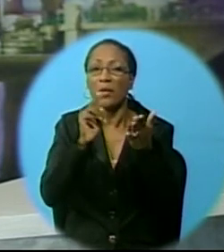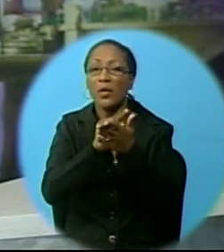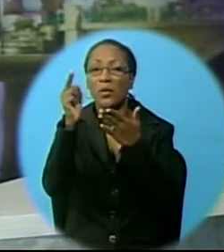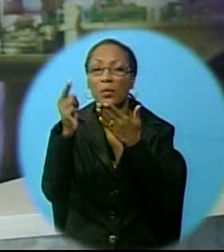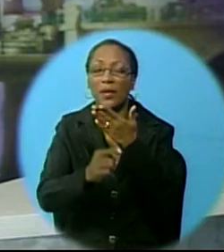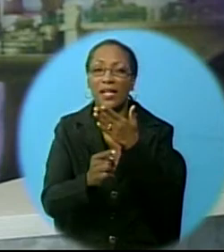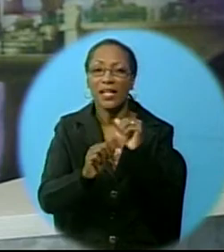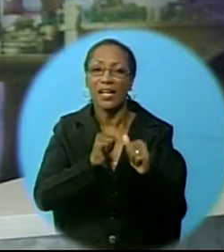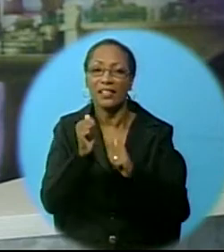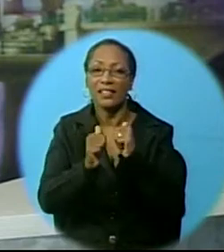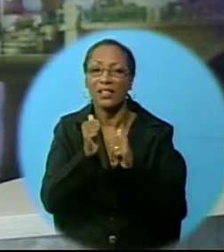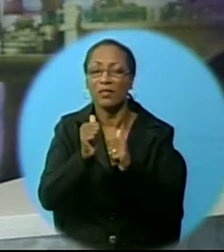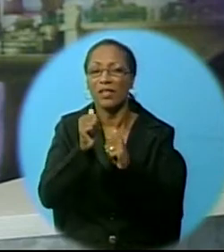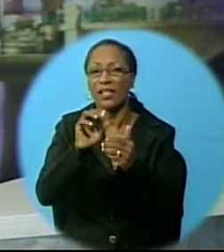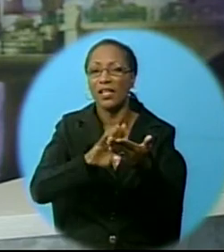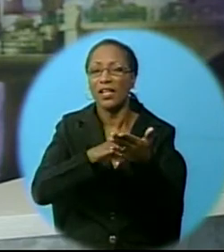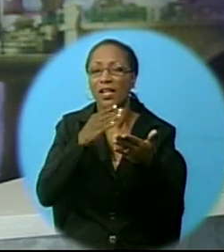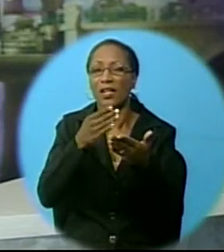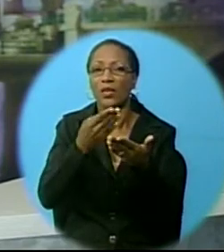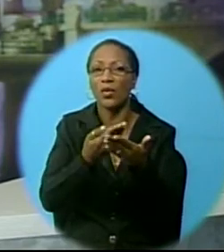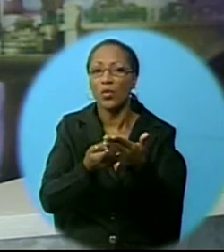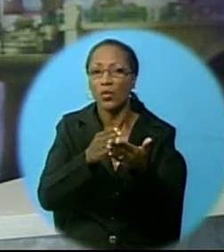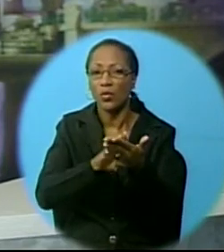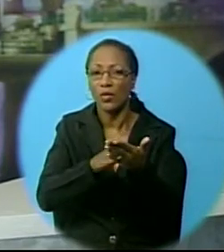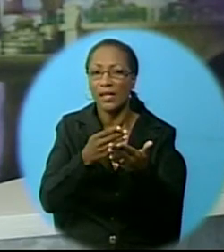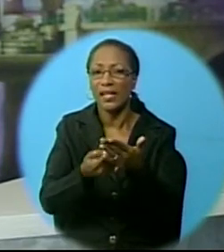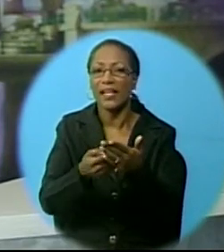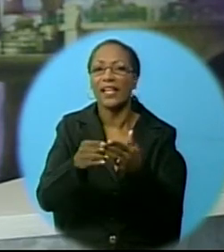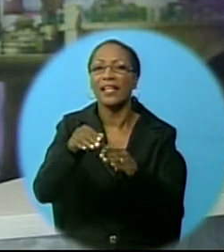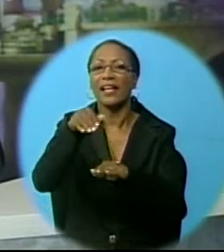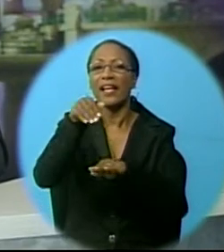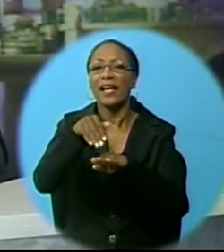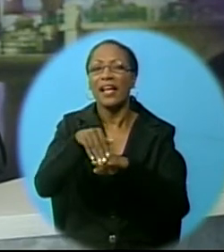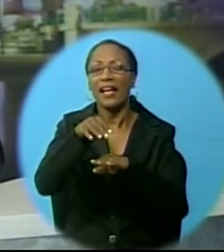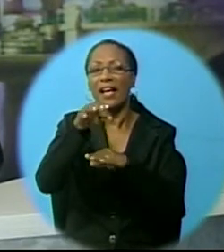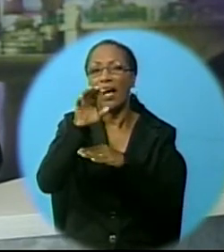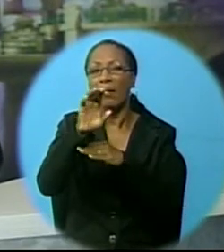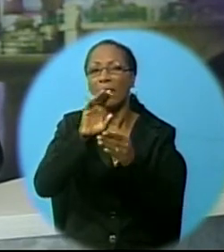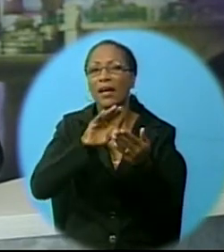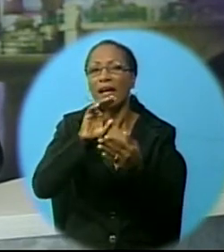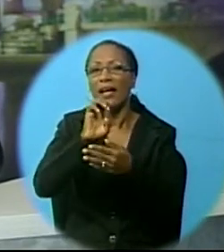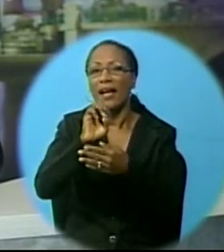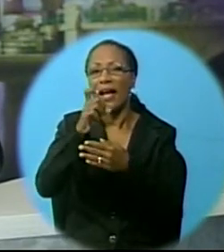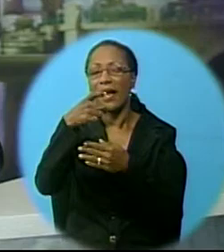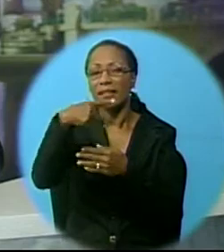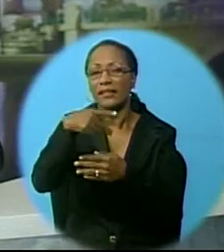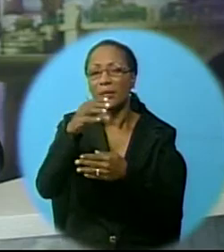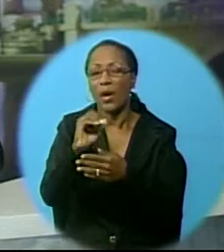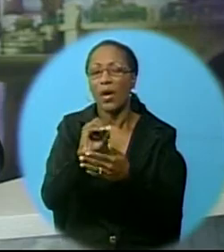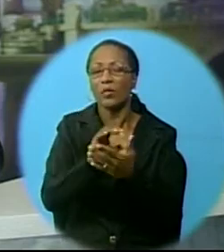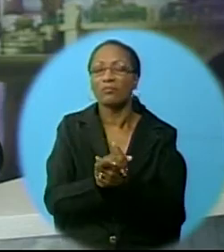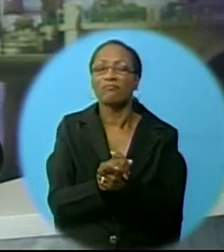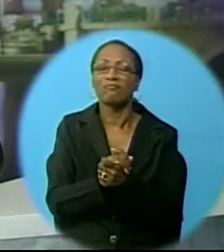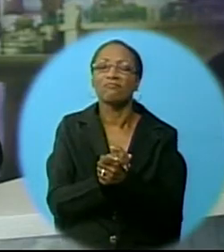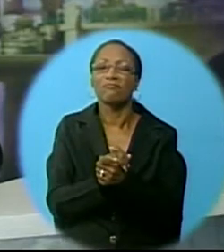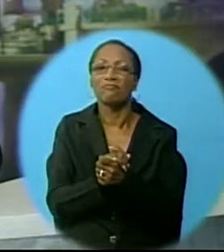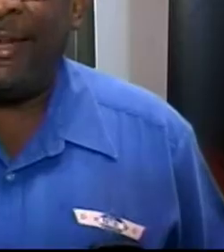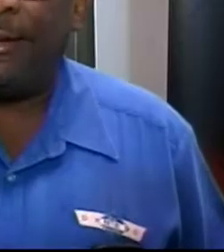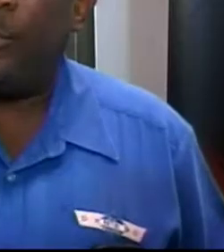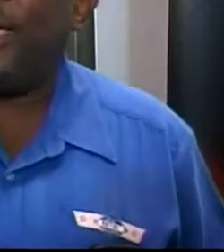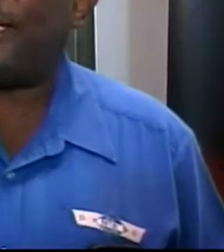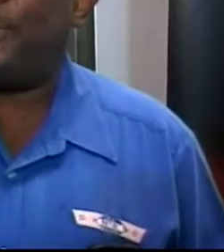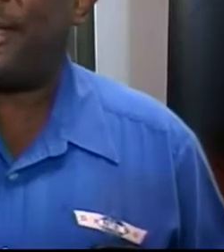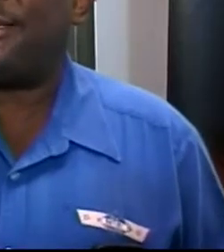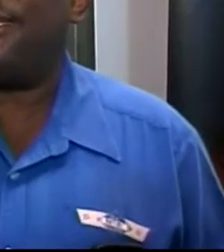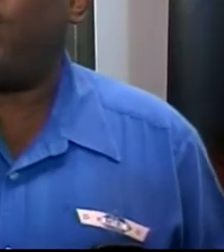culinary arts for this year's Roberts NIFCA Culinary Arena and Expo. Lisa Broom has the story.